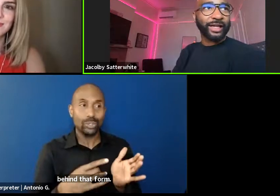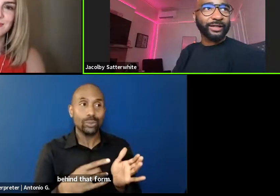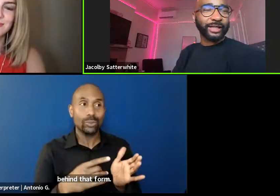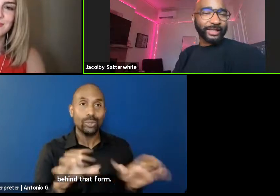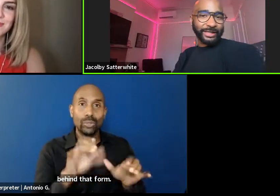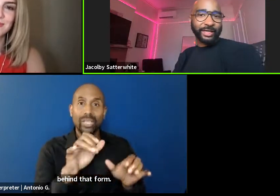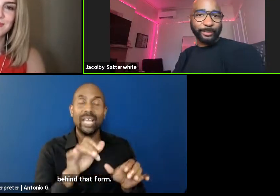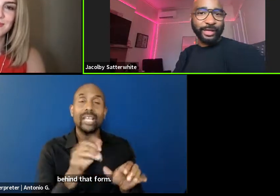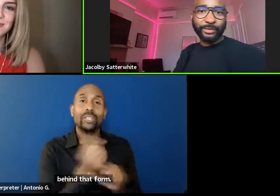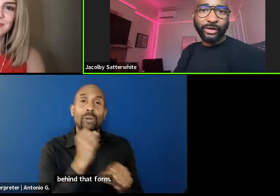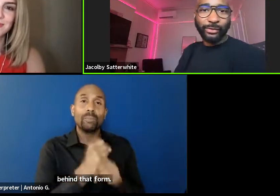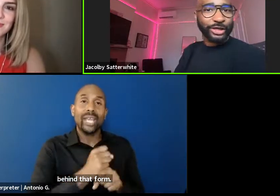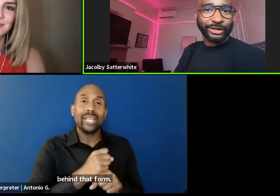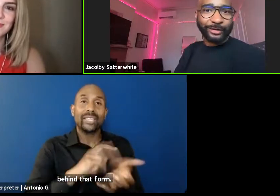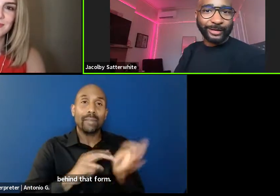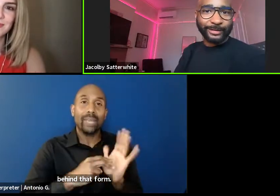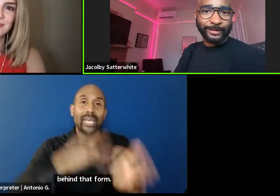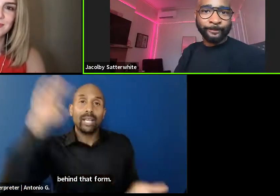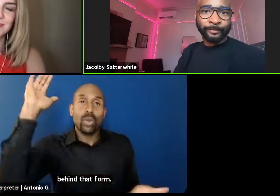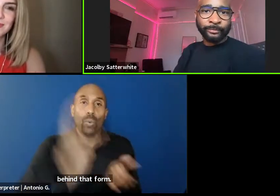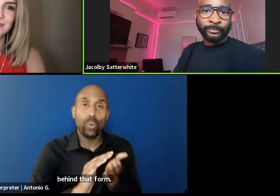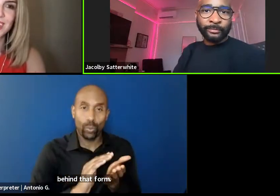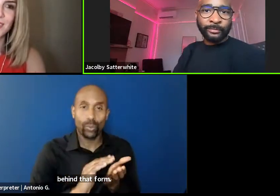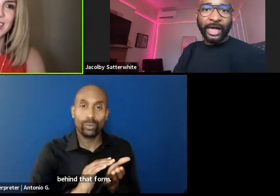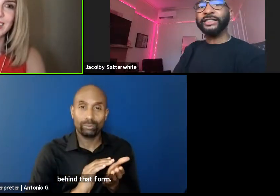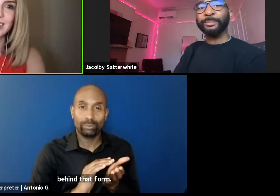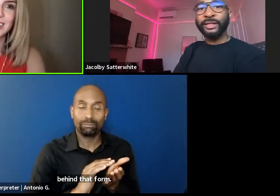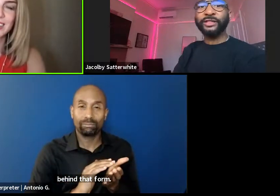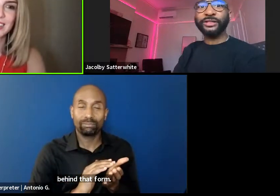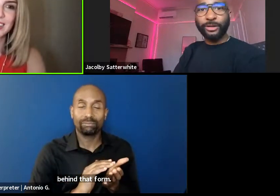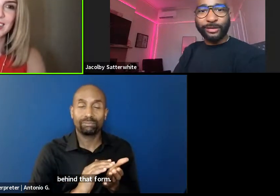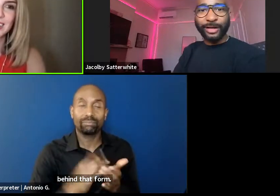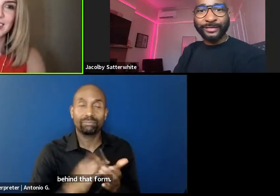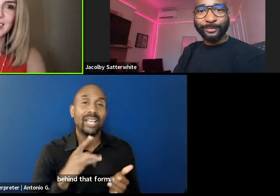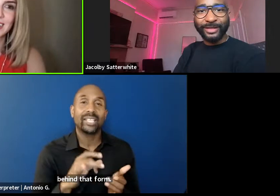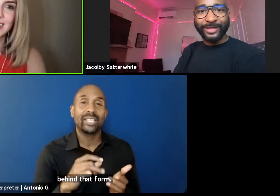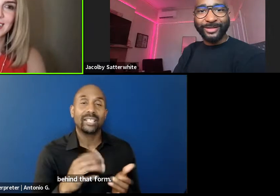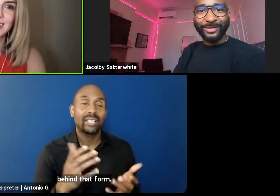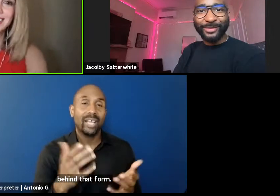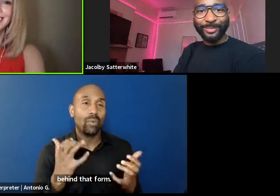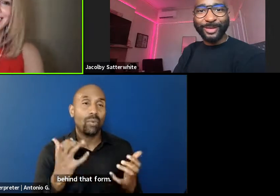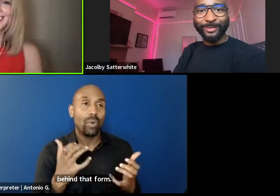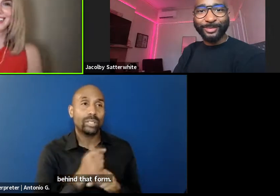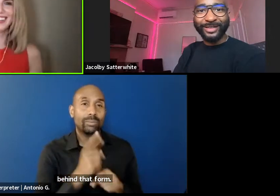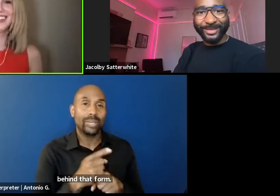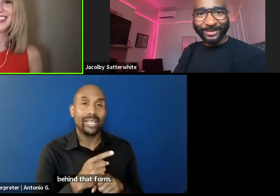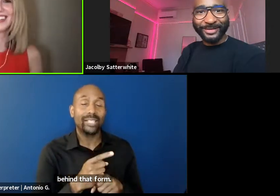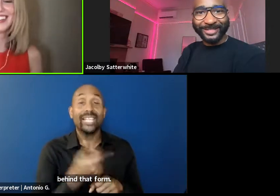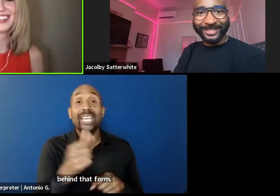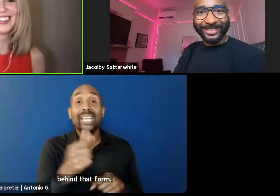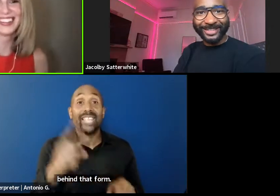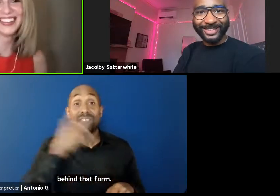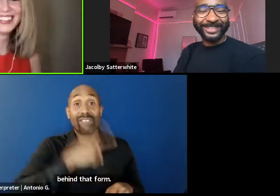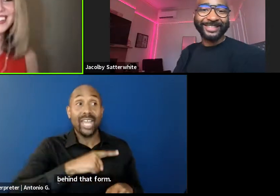can find like, it's like, it becomes like a Rorschach test. Right. I like to beat the soul out of something in order for it to become something